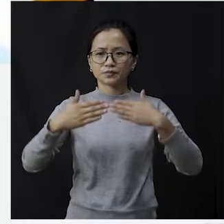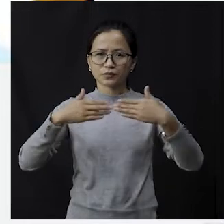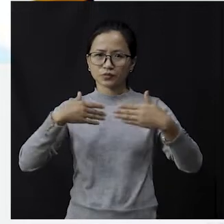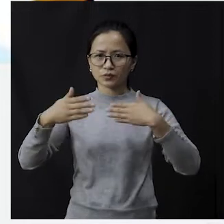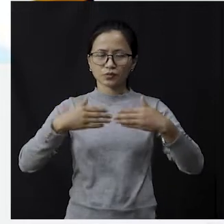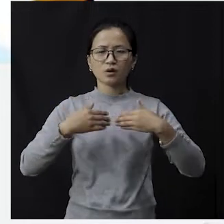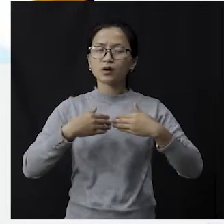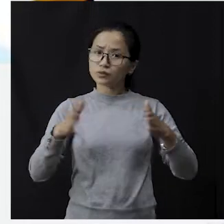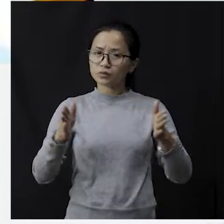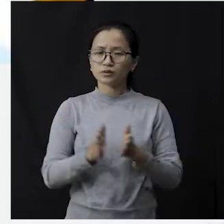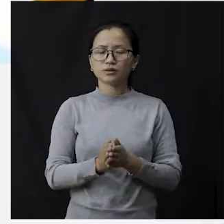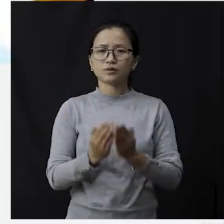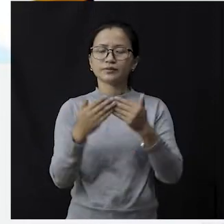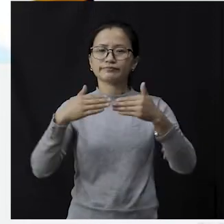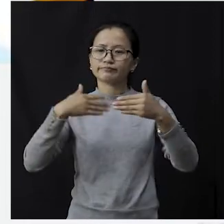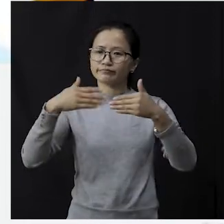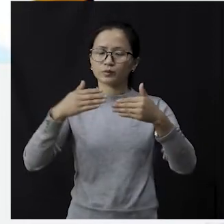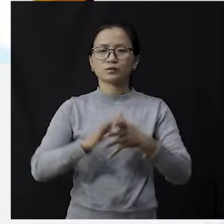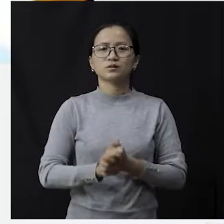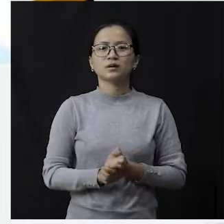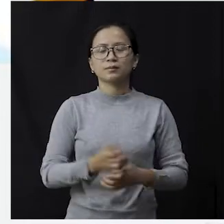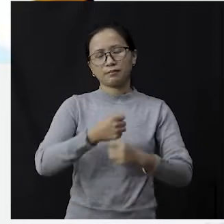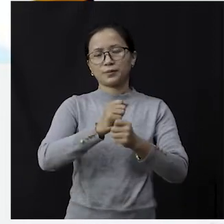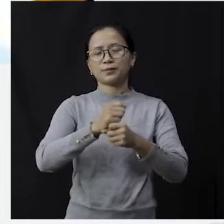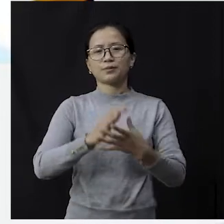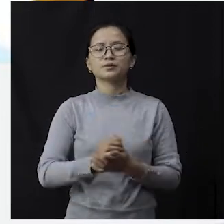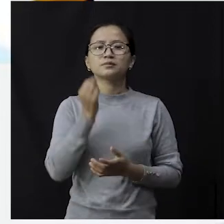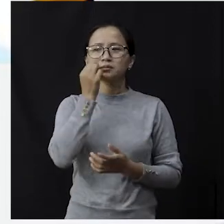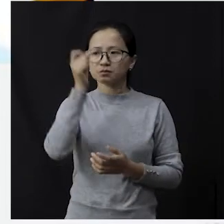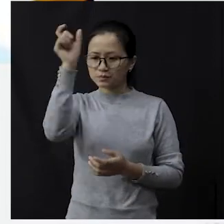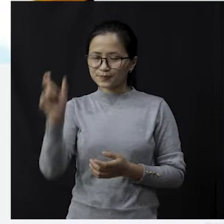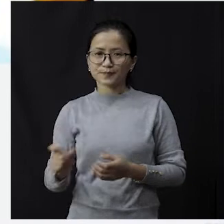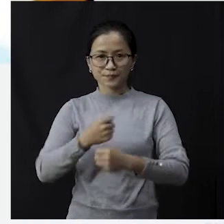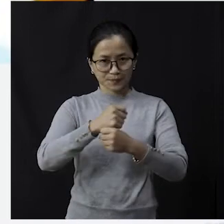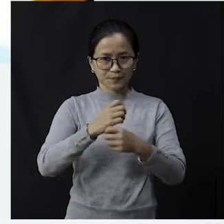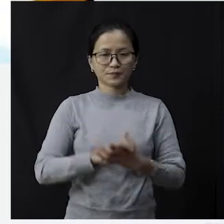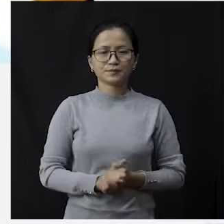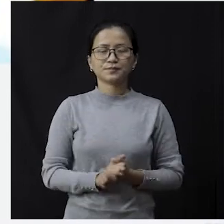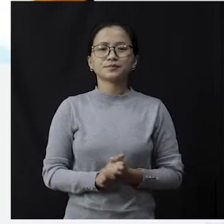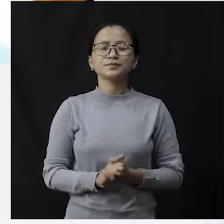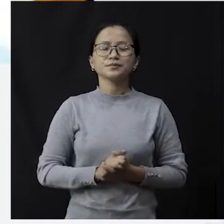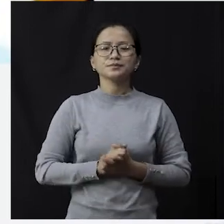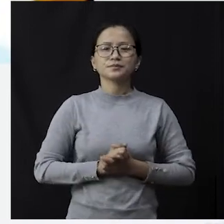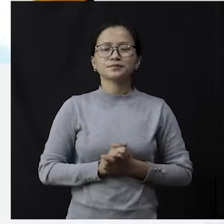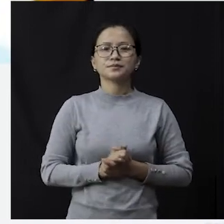and windows in your house also, it is made by the carpenter. And the main tool of the carpenter